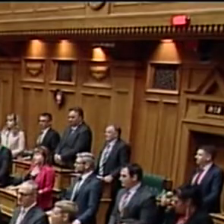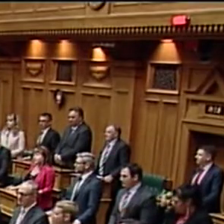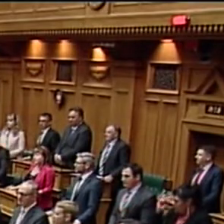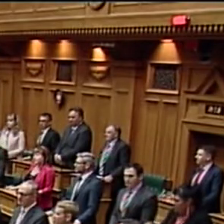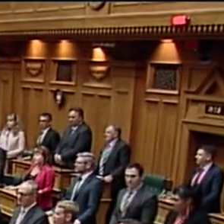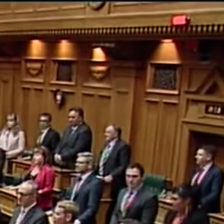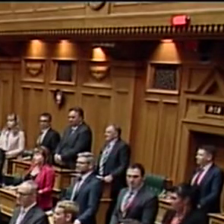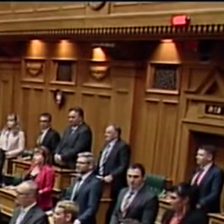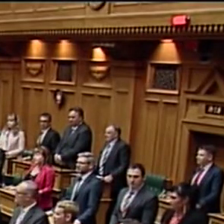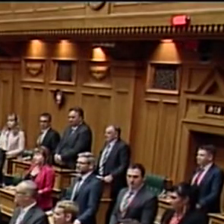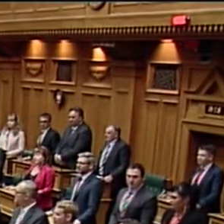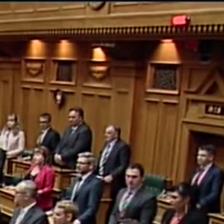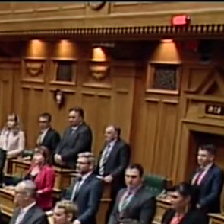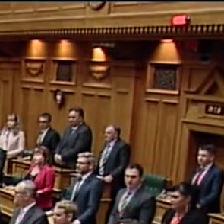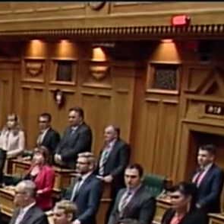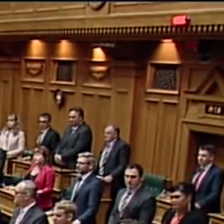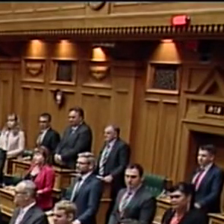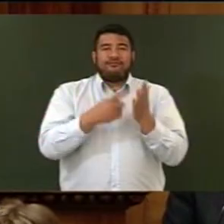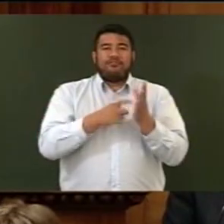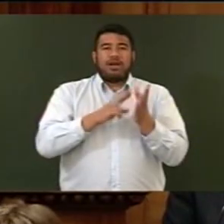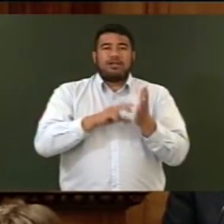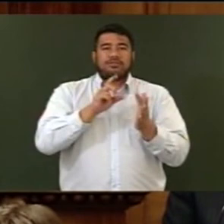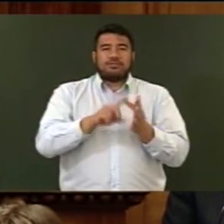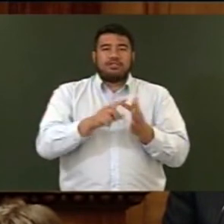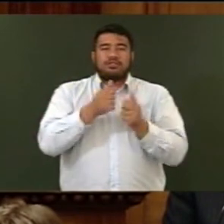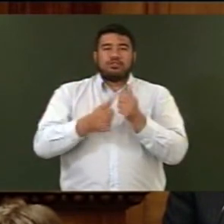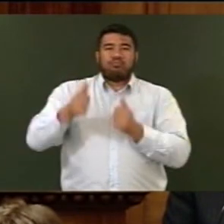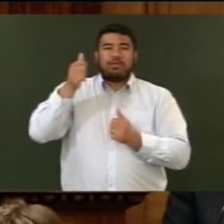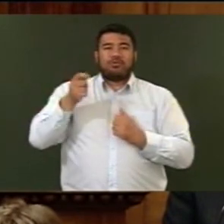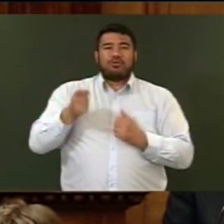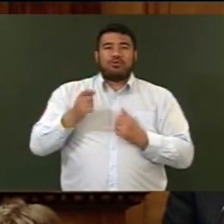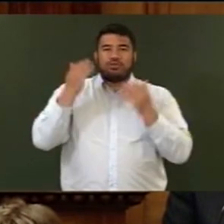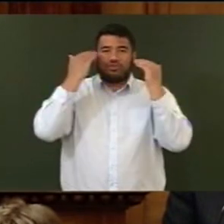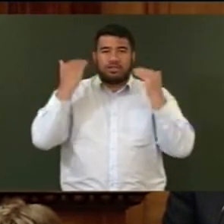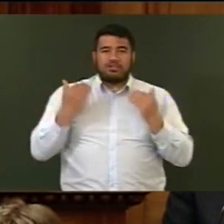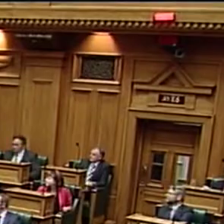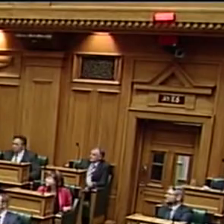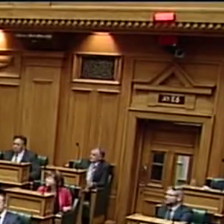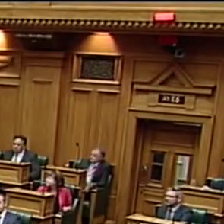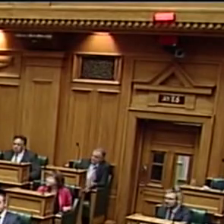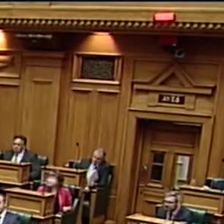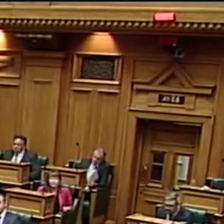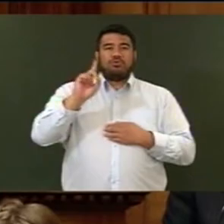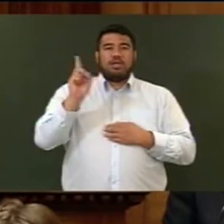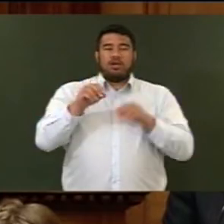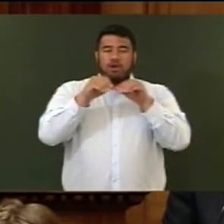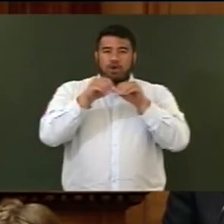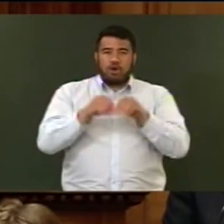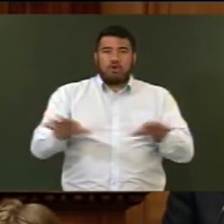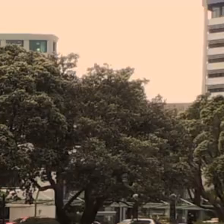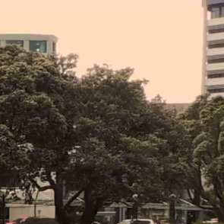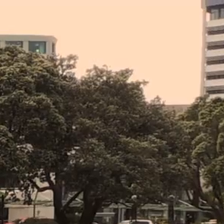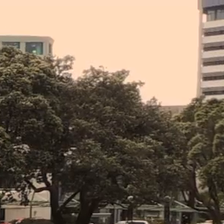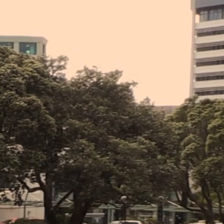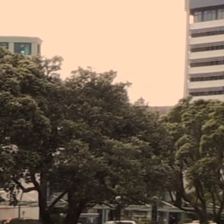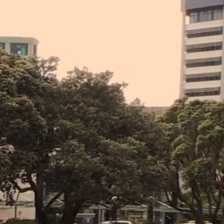person, constituting us to be Her Majesty's commissioners at the opening of this Parliament.